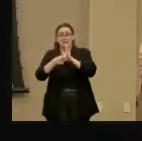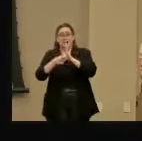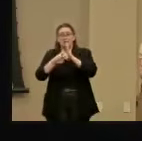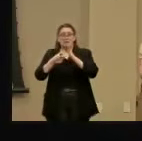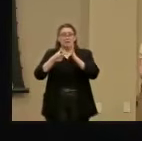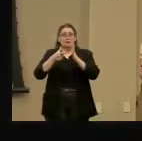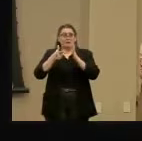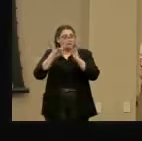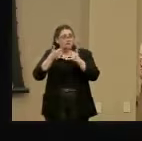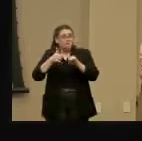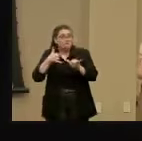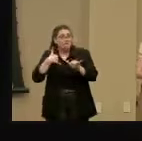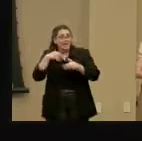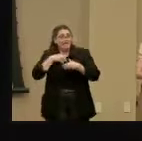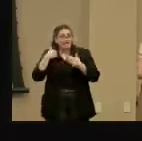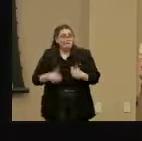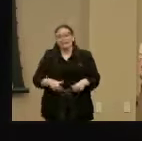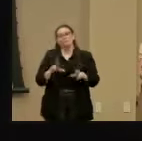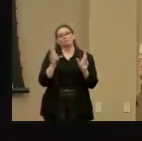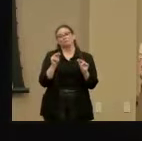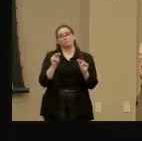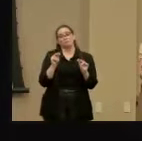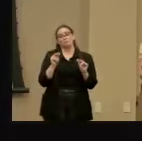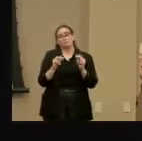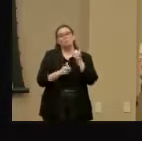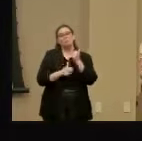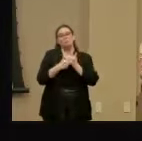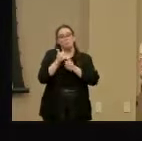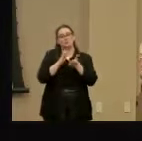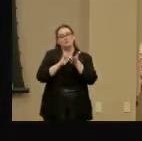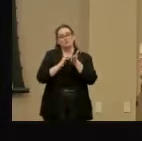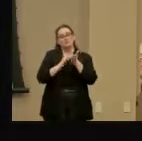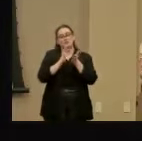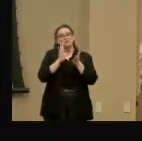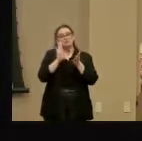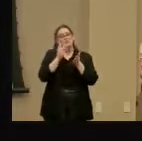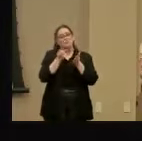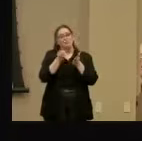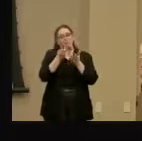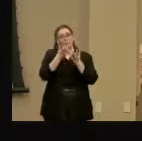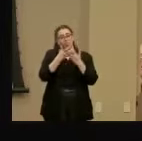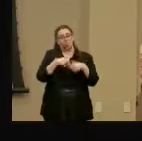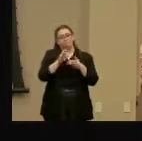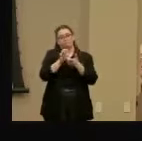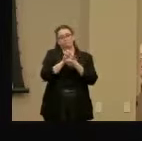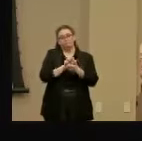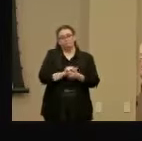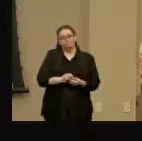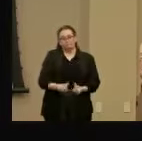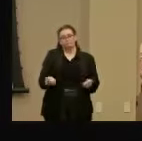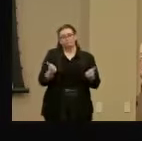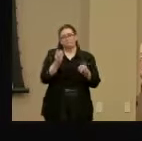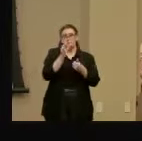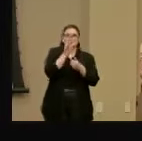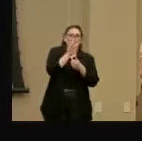system for a long time? The answer is no. The vast majority of these medications you will purge quite quickly, on the order of 6 to 12